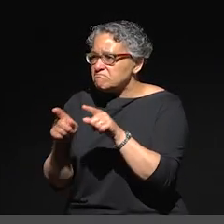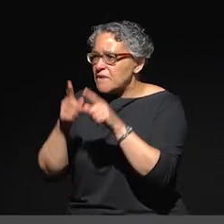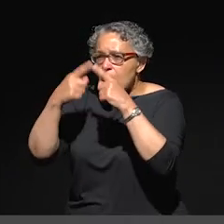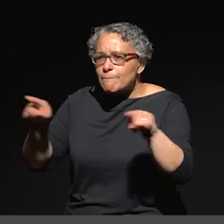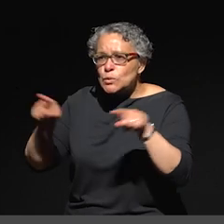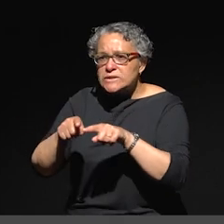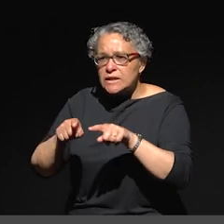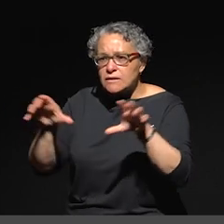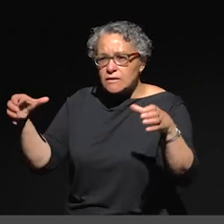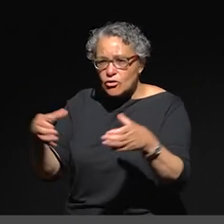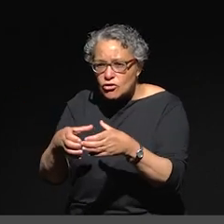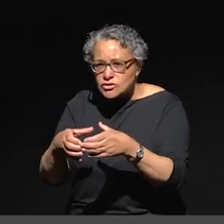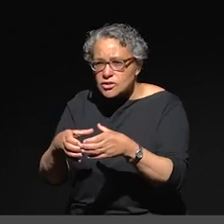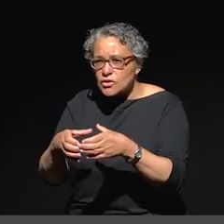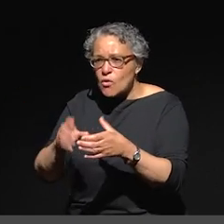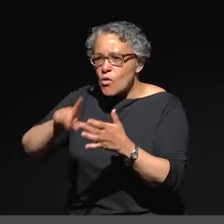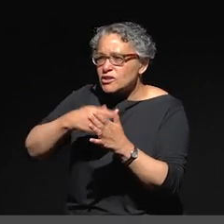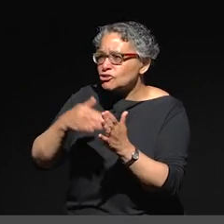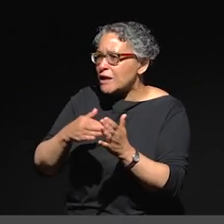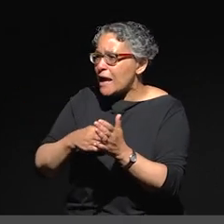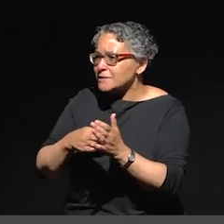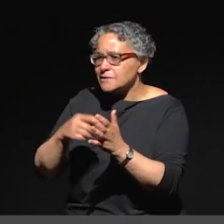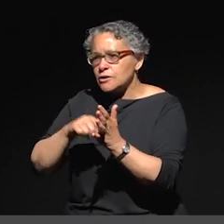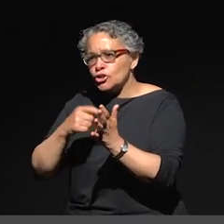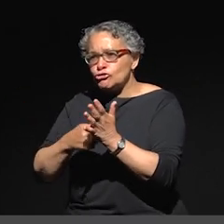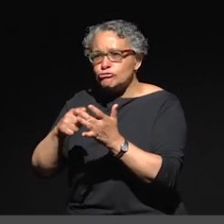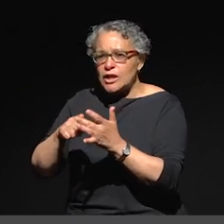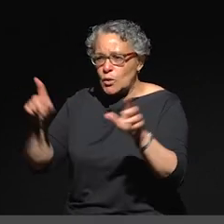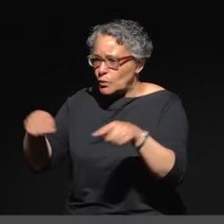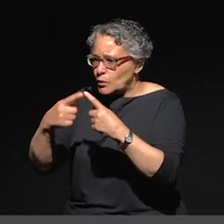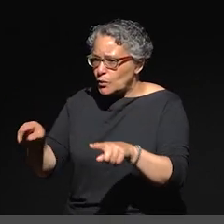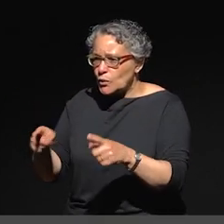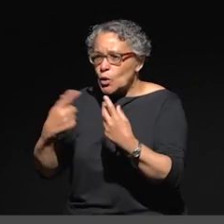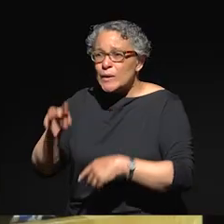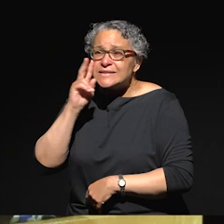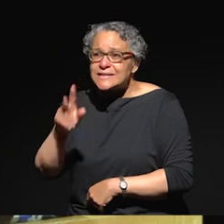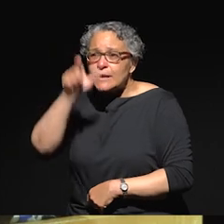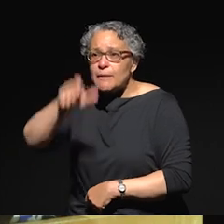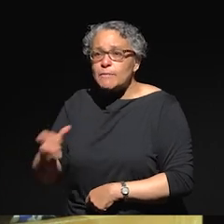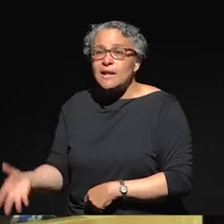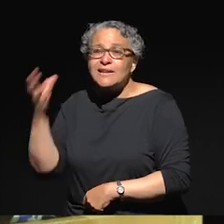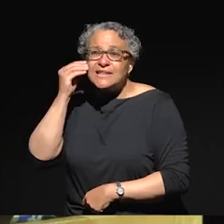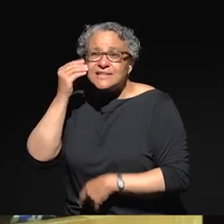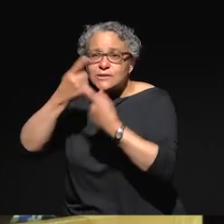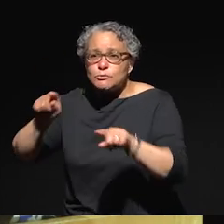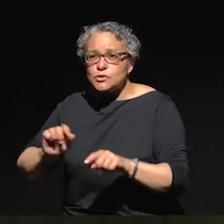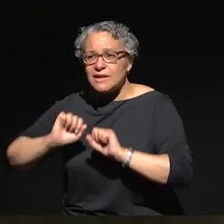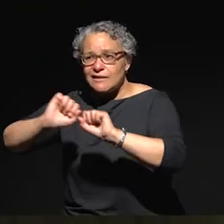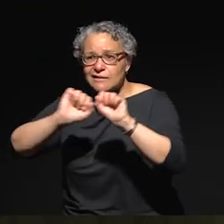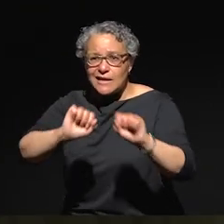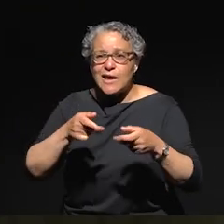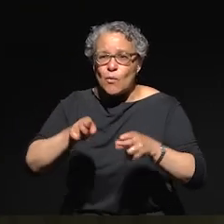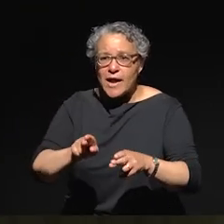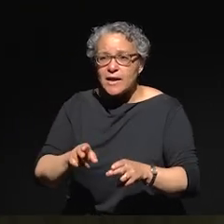concert by a jazz trio or something. We're coming in, and we see people listening to music, each in their way, deeply